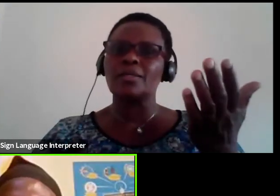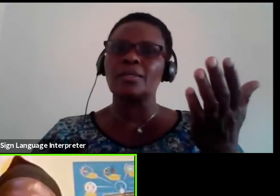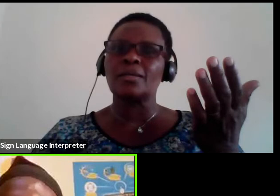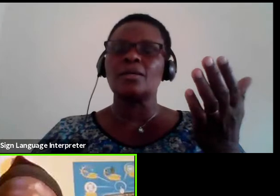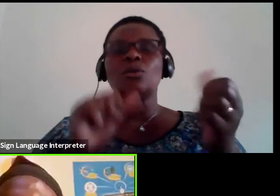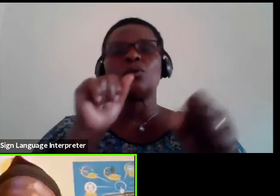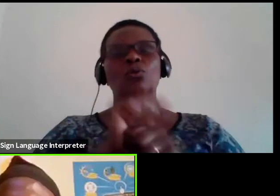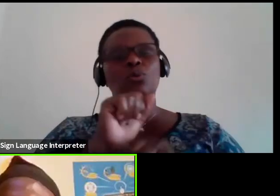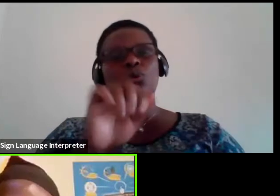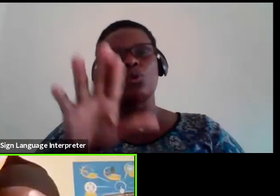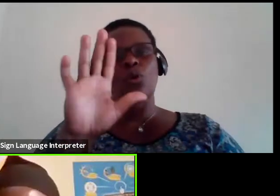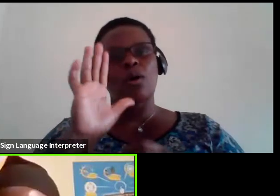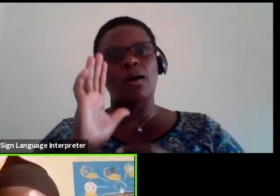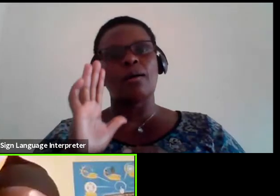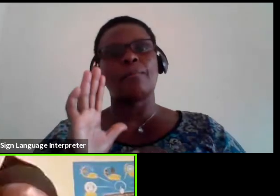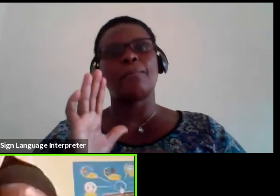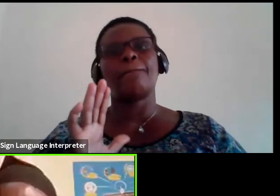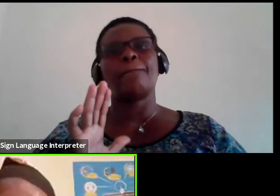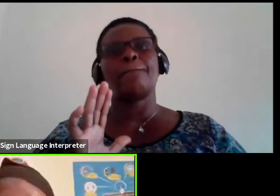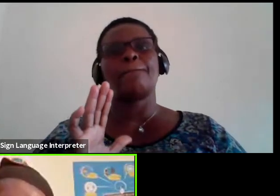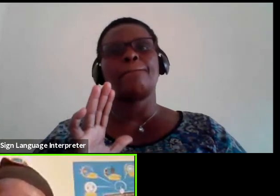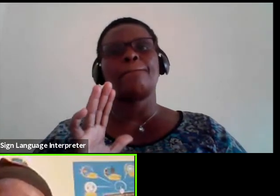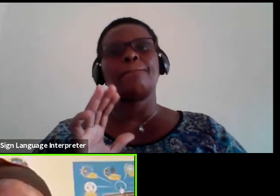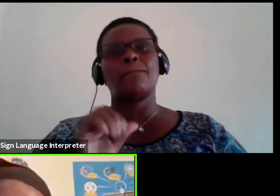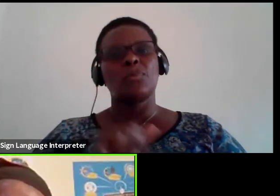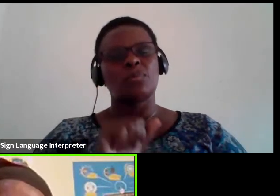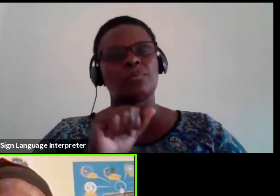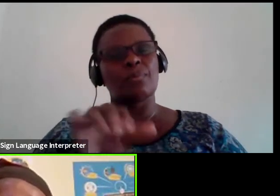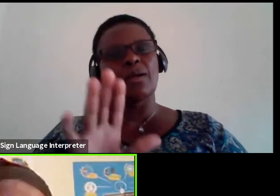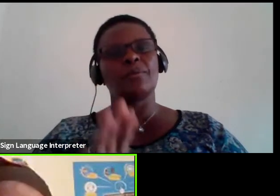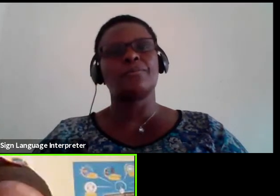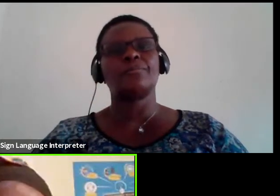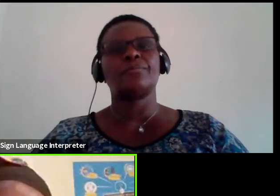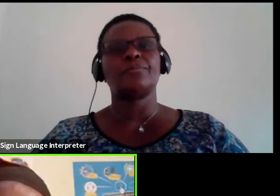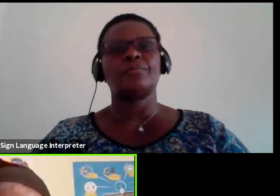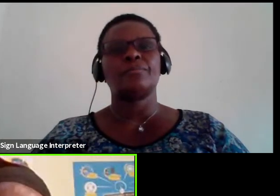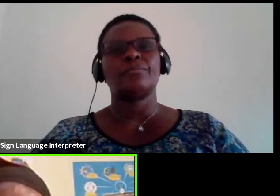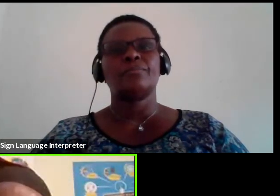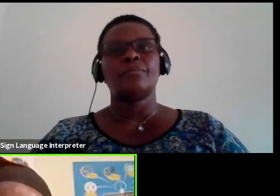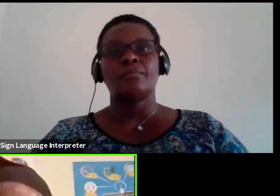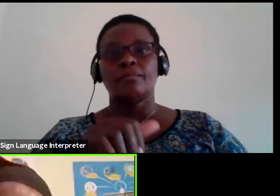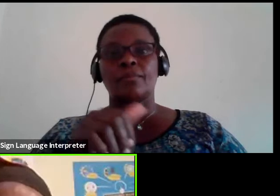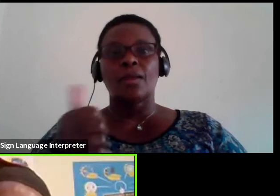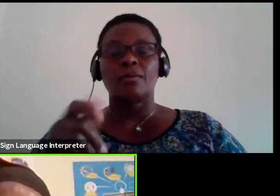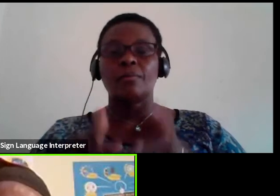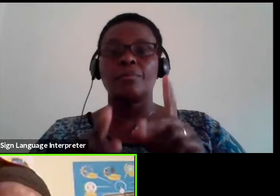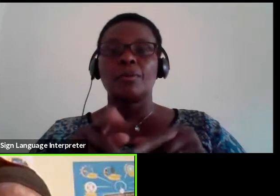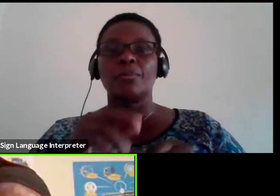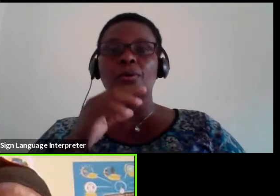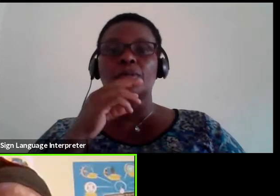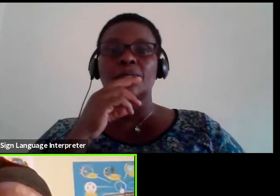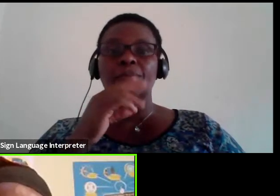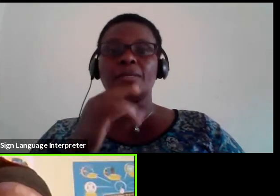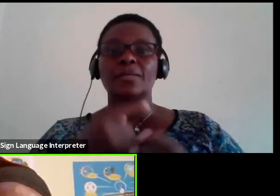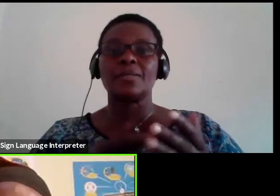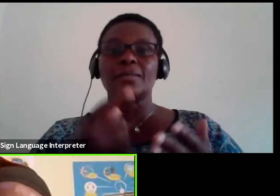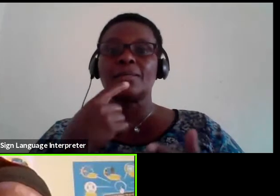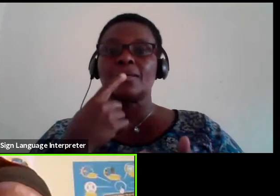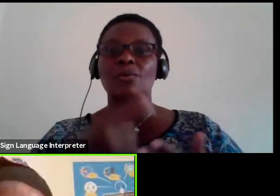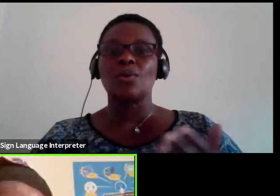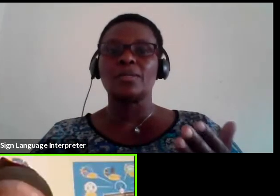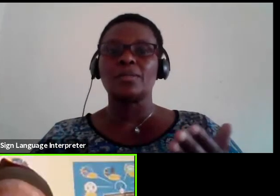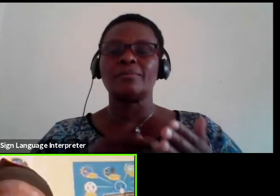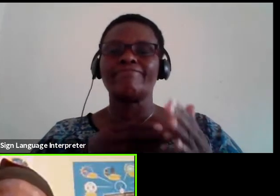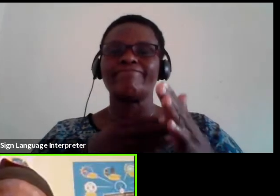So I think like the other speaker said, you need to make sure that they don't happen. Get at these basic